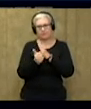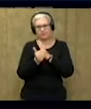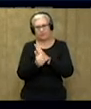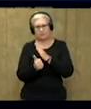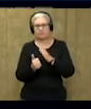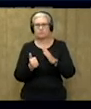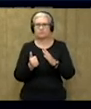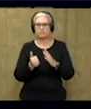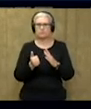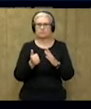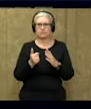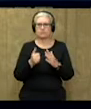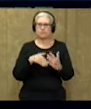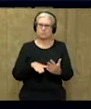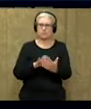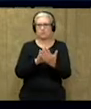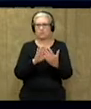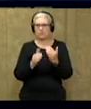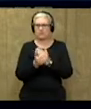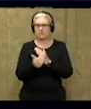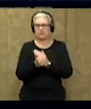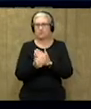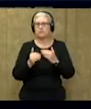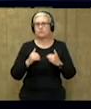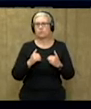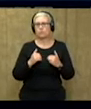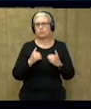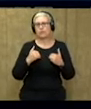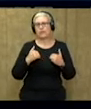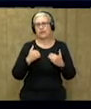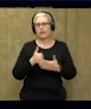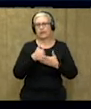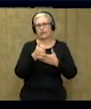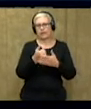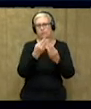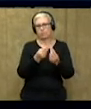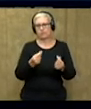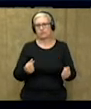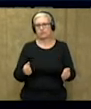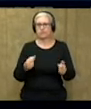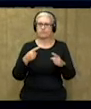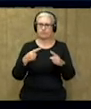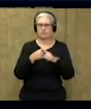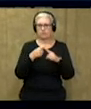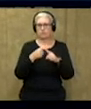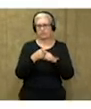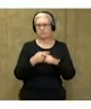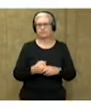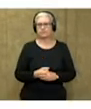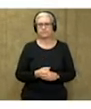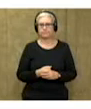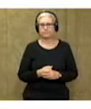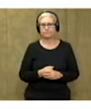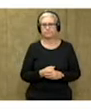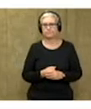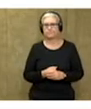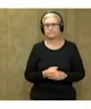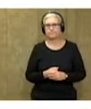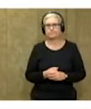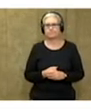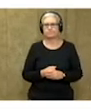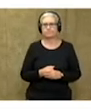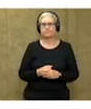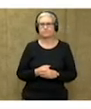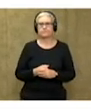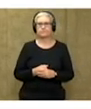and just some coping skills that you can use to help resolve some of those conflicts when you do come into contact with those in your life. So let's get